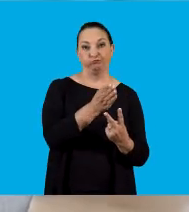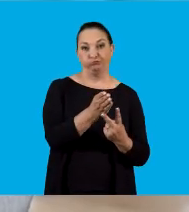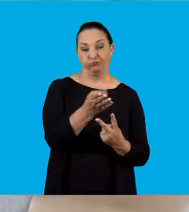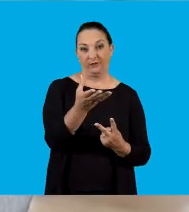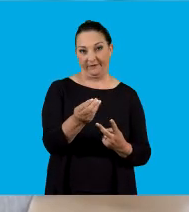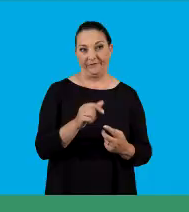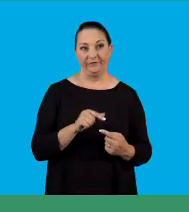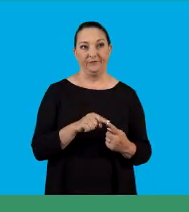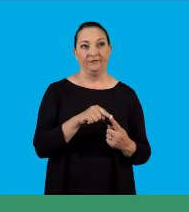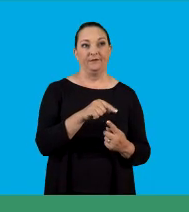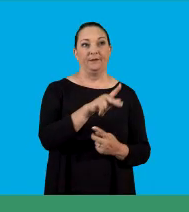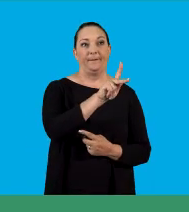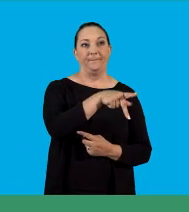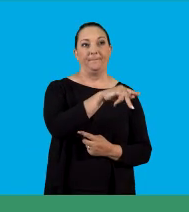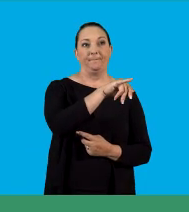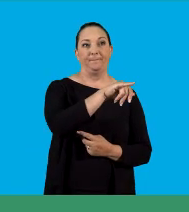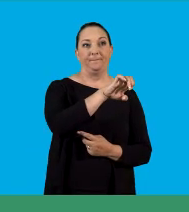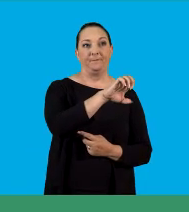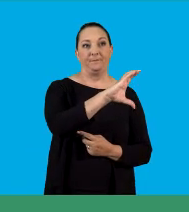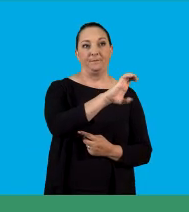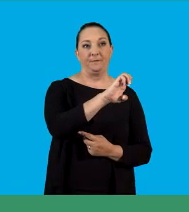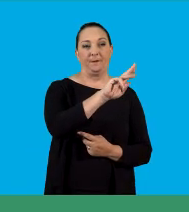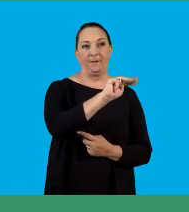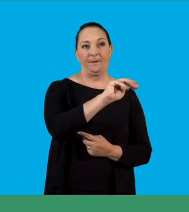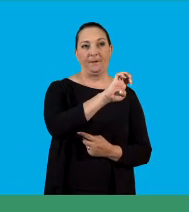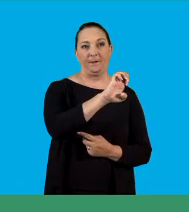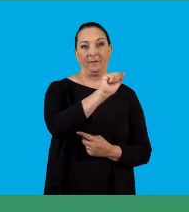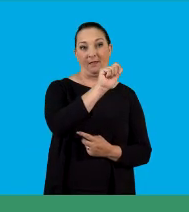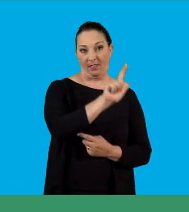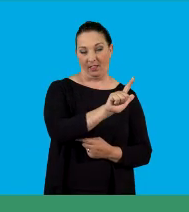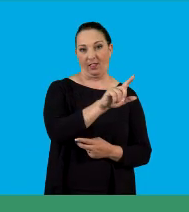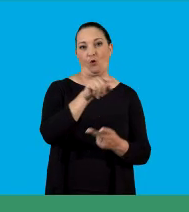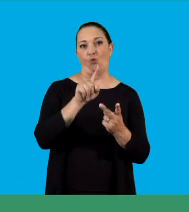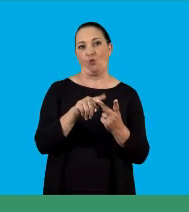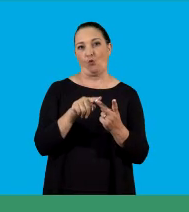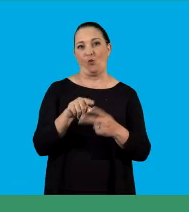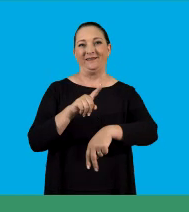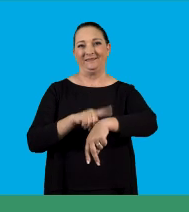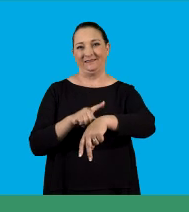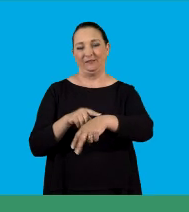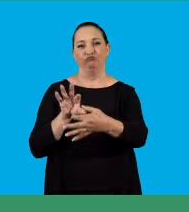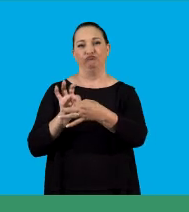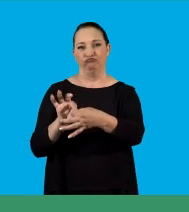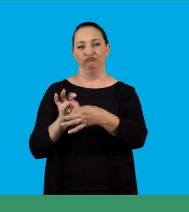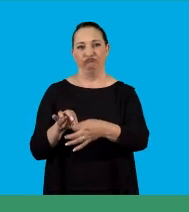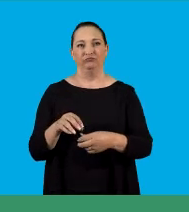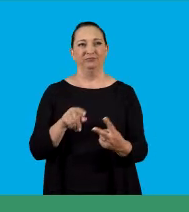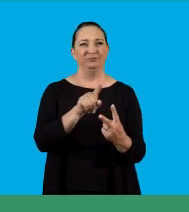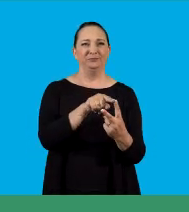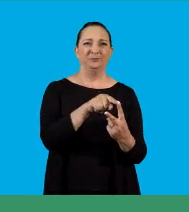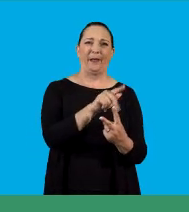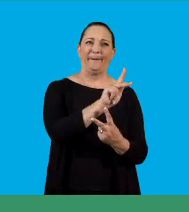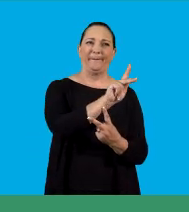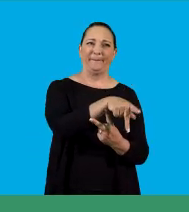methods, which is piecemeal and time-related method. Right, the first one, piecemeal. What